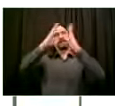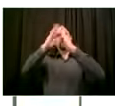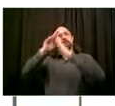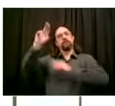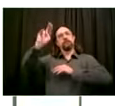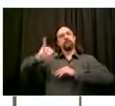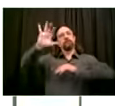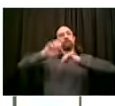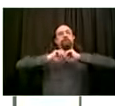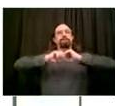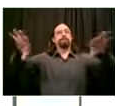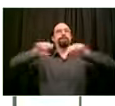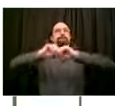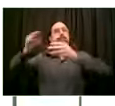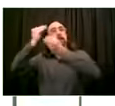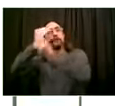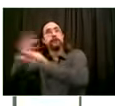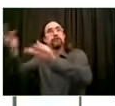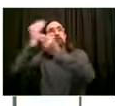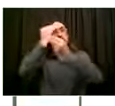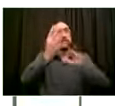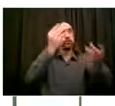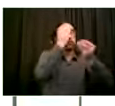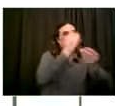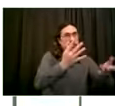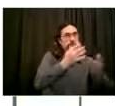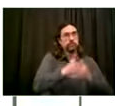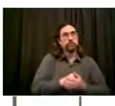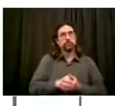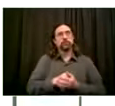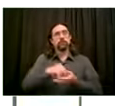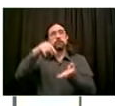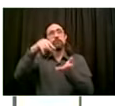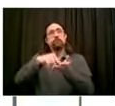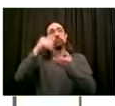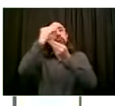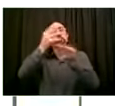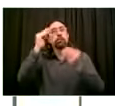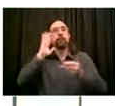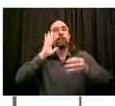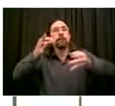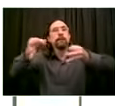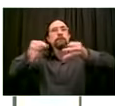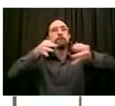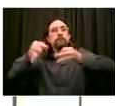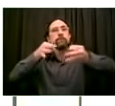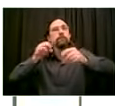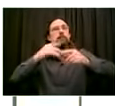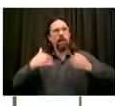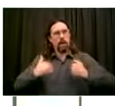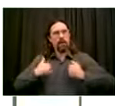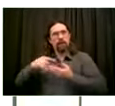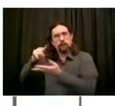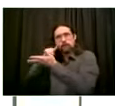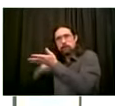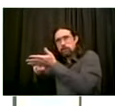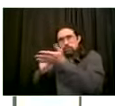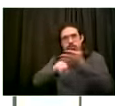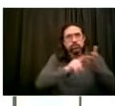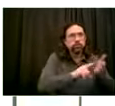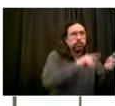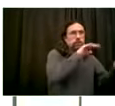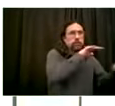we're looking at, but really working hand in hand with trusted community physicians and other healthcare providers as